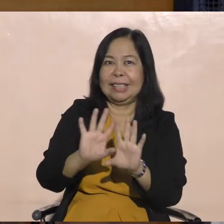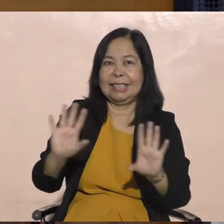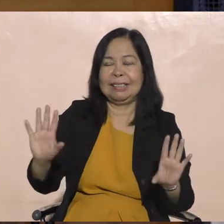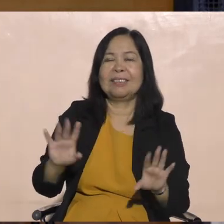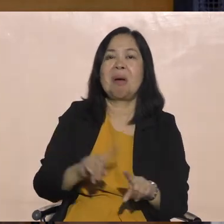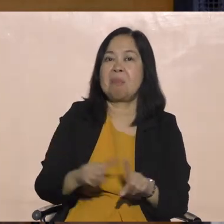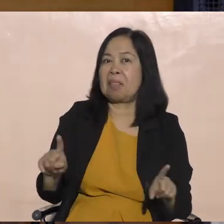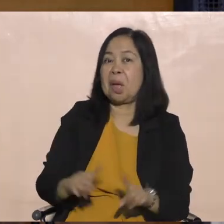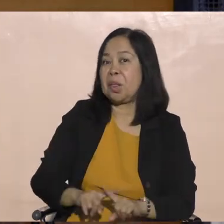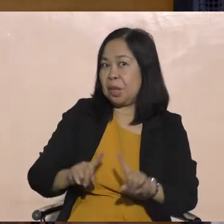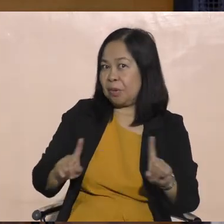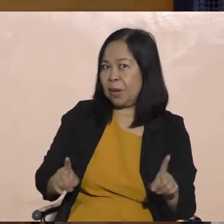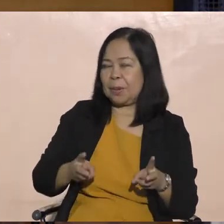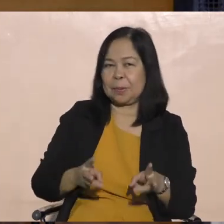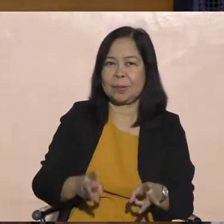pag-ampo.